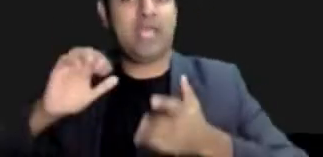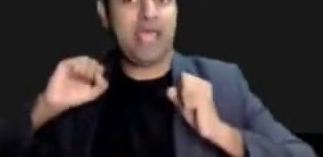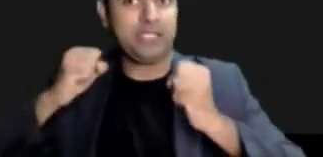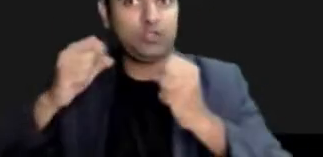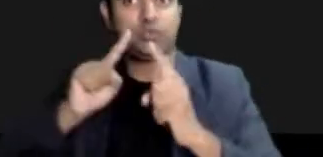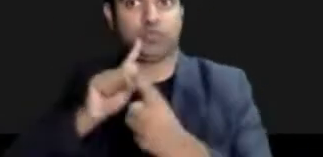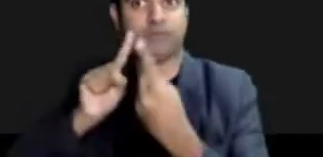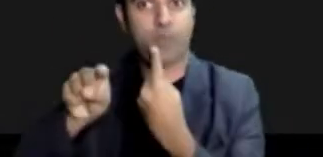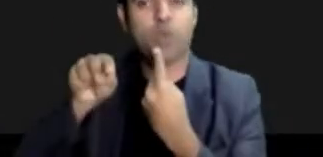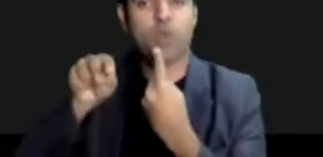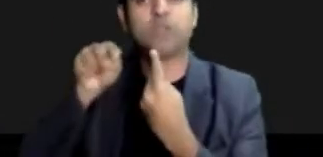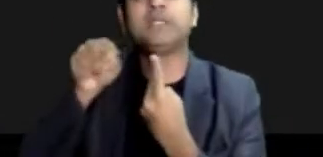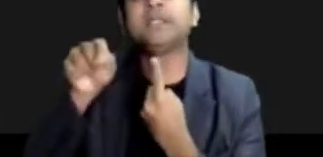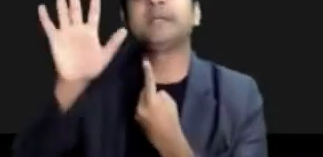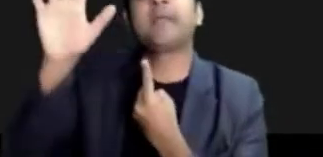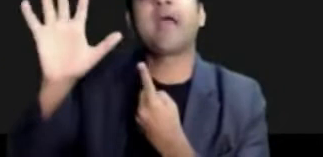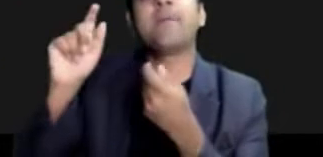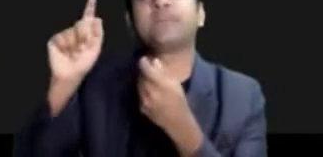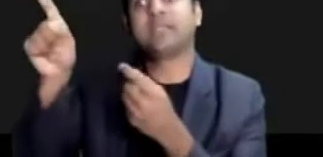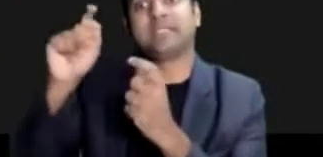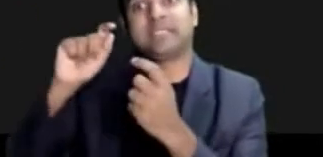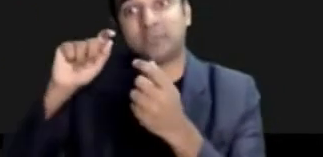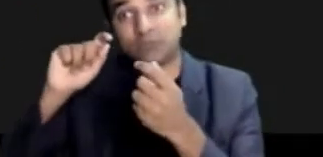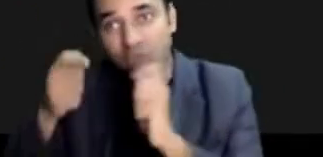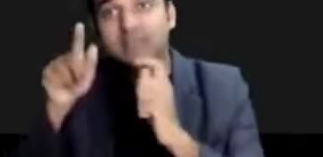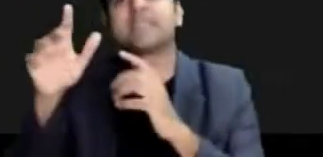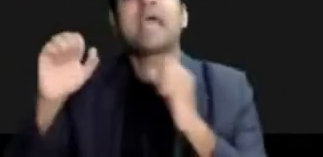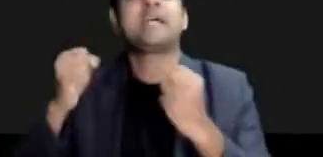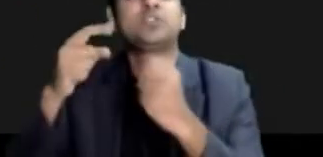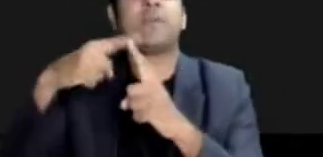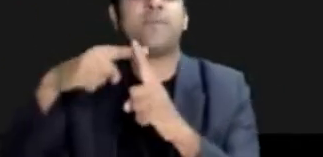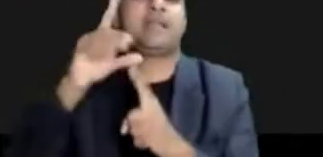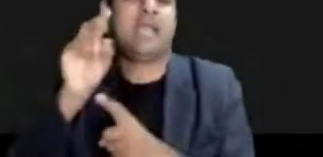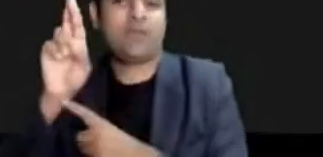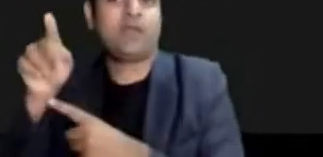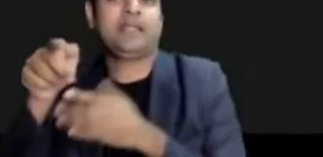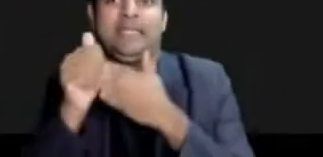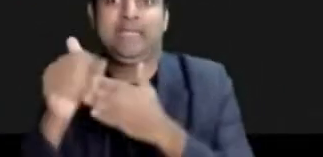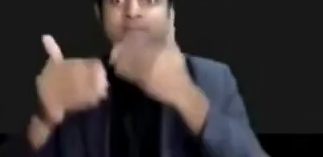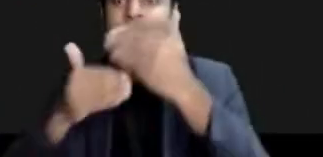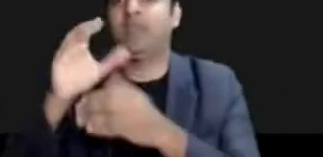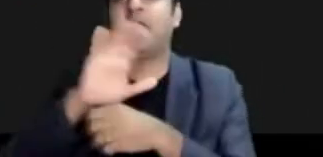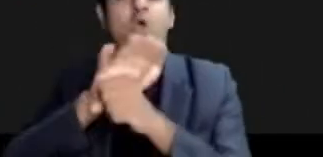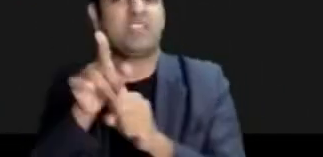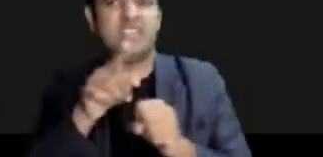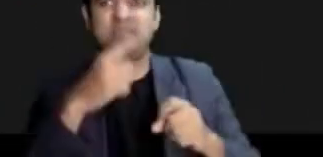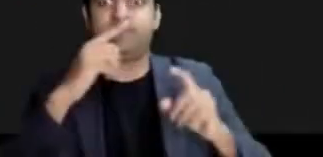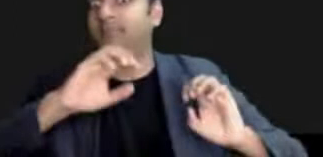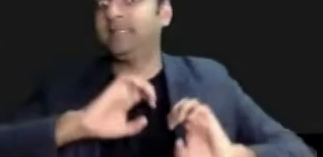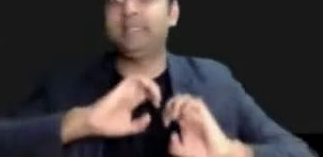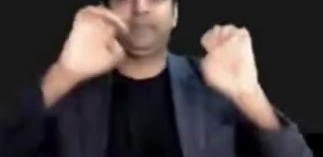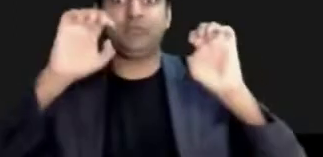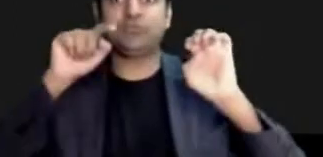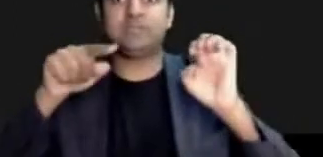reference group on inclusion of persons with disability in humanitarian action. She is also co-chairing the Global Action